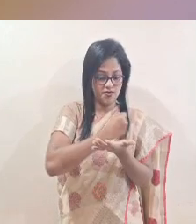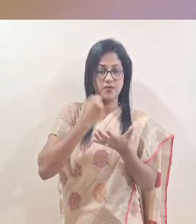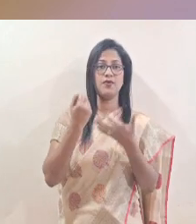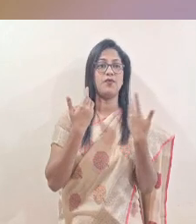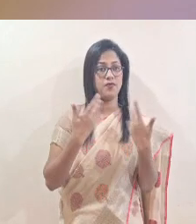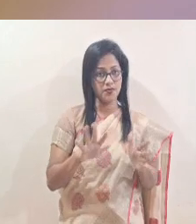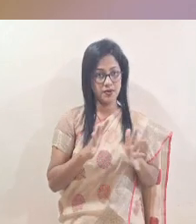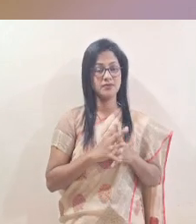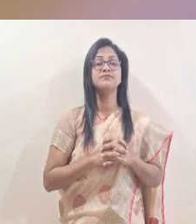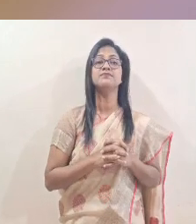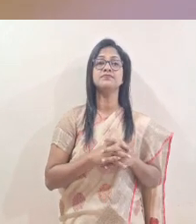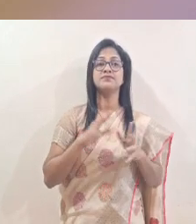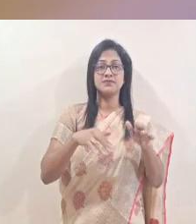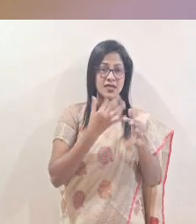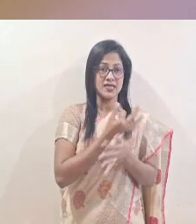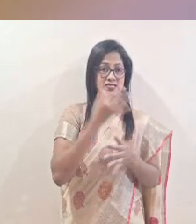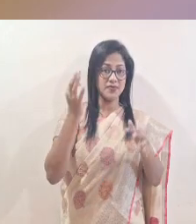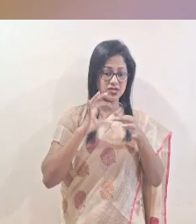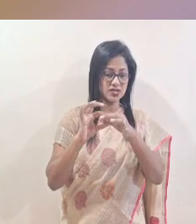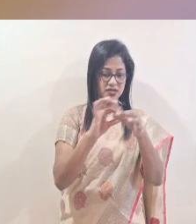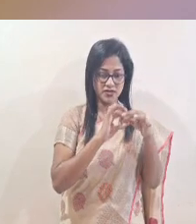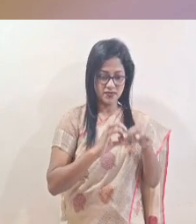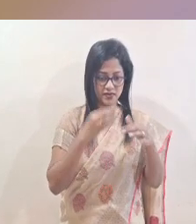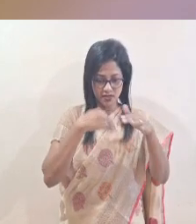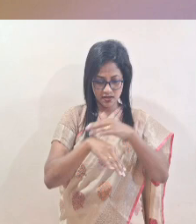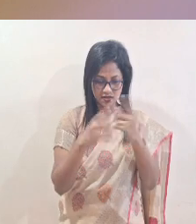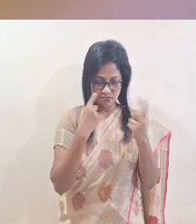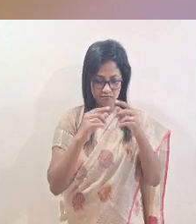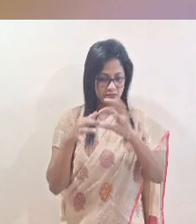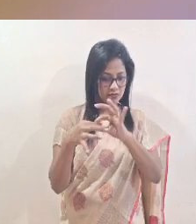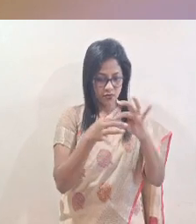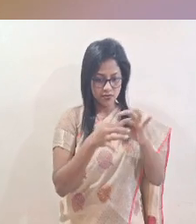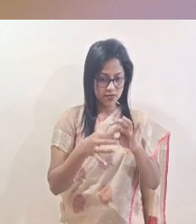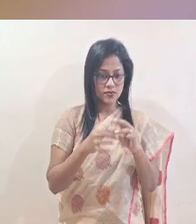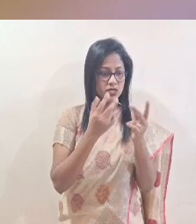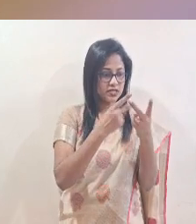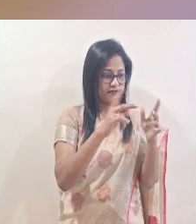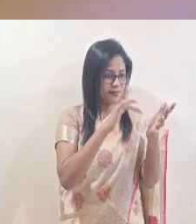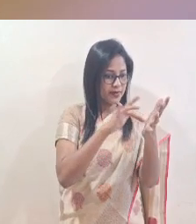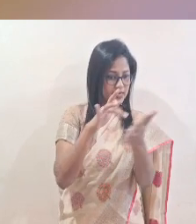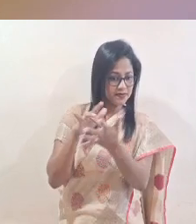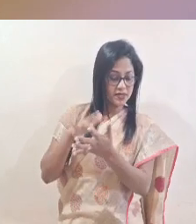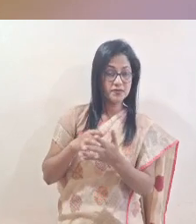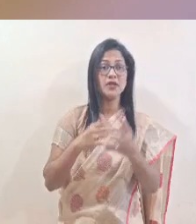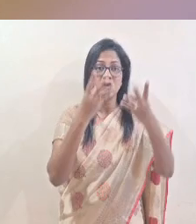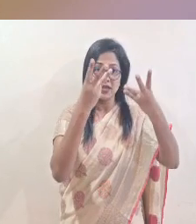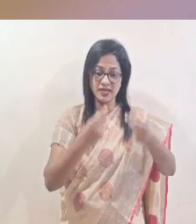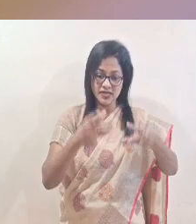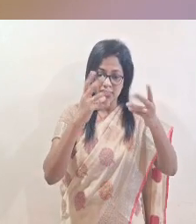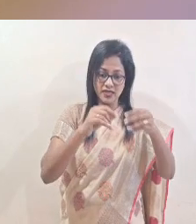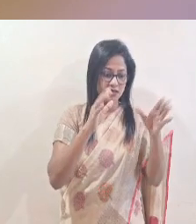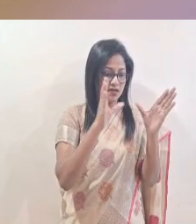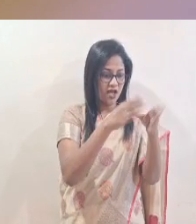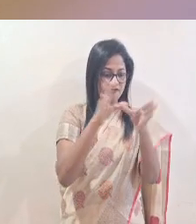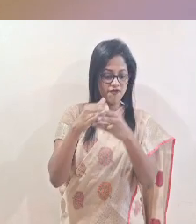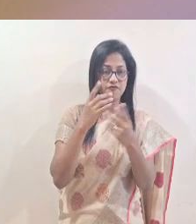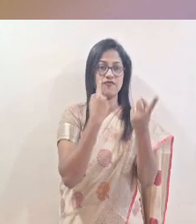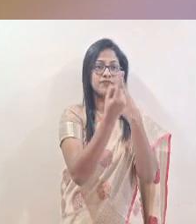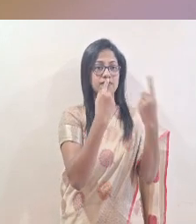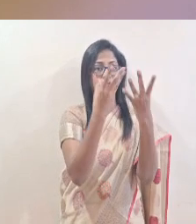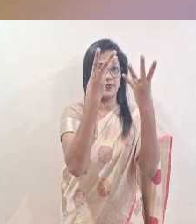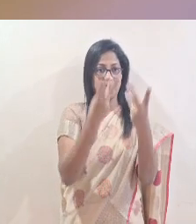in spatial network analysis, we have understood the correlation between different connectivity indices and then selected few of them and calculated for each